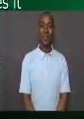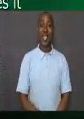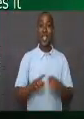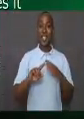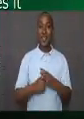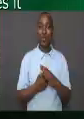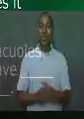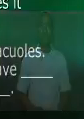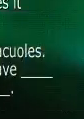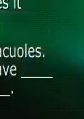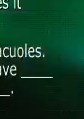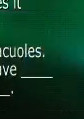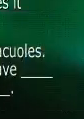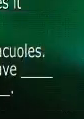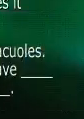Begin.